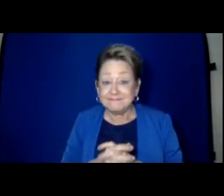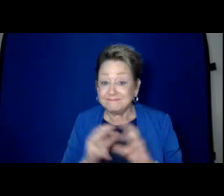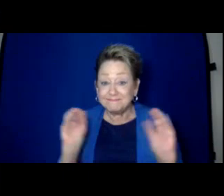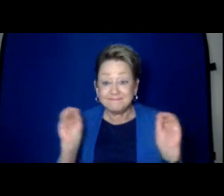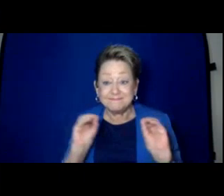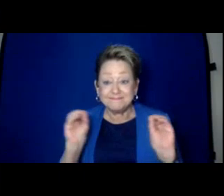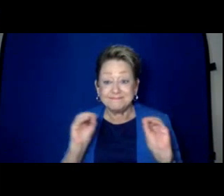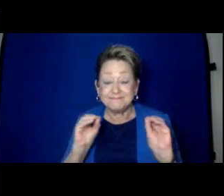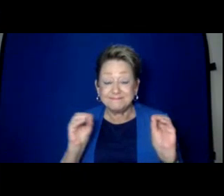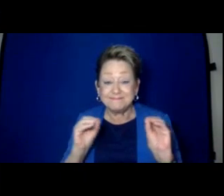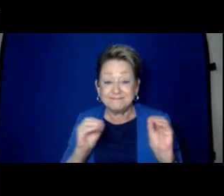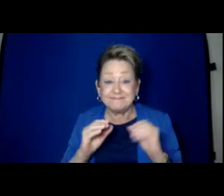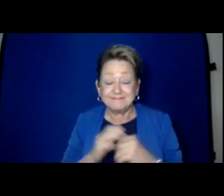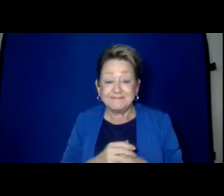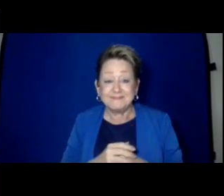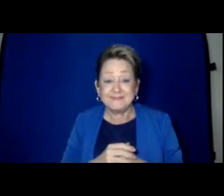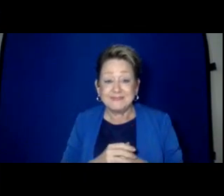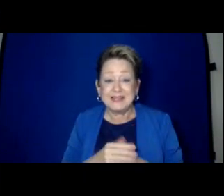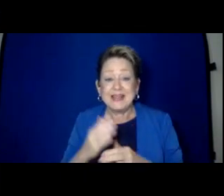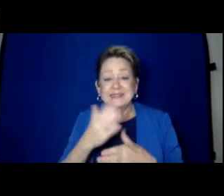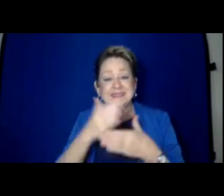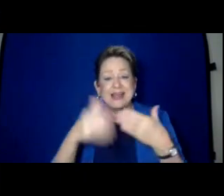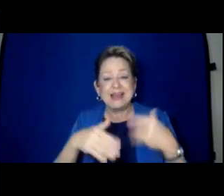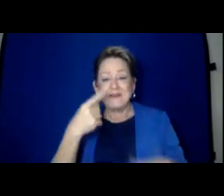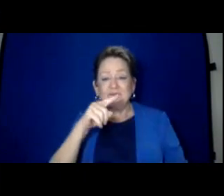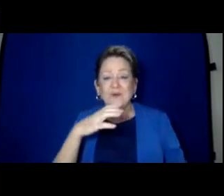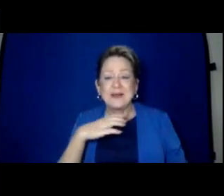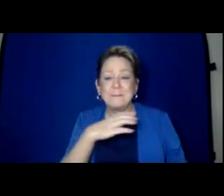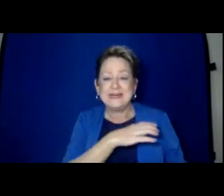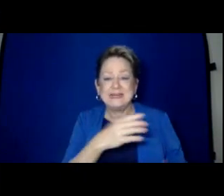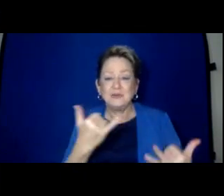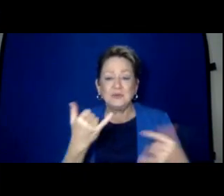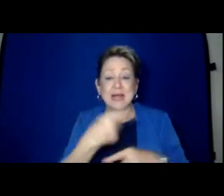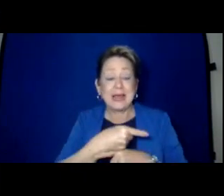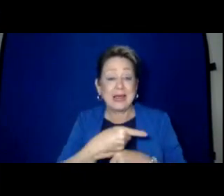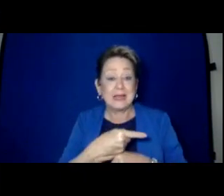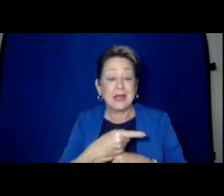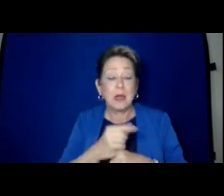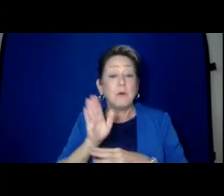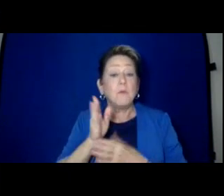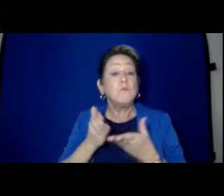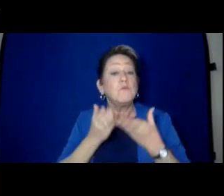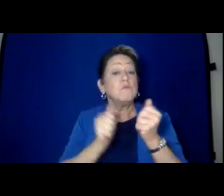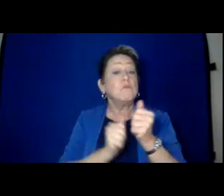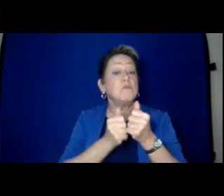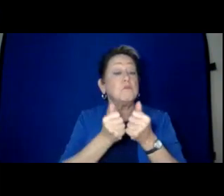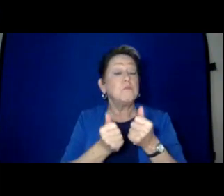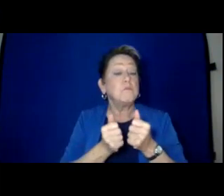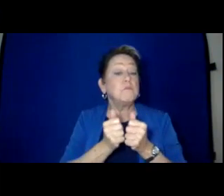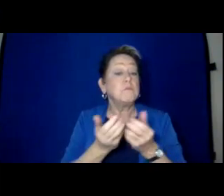If not, that ends the agenda for this committee today. May I have a motion to adjourn? So moved.